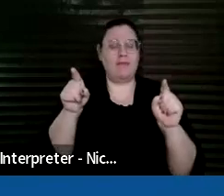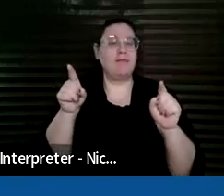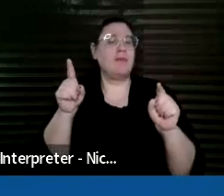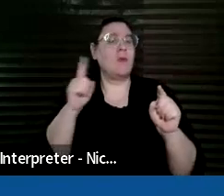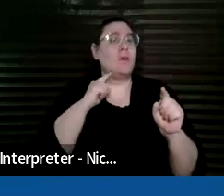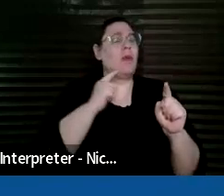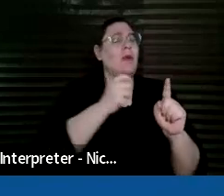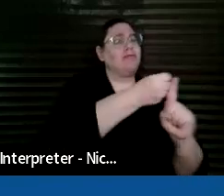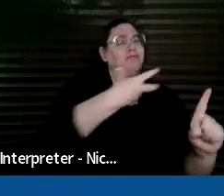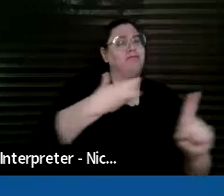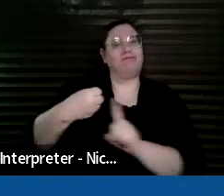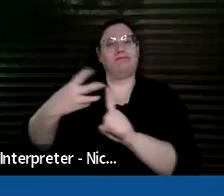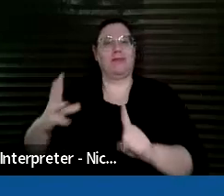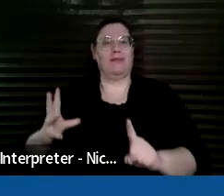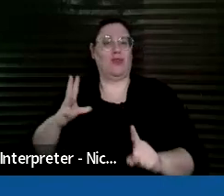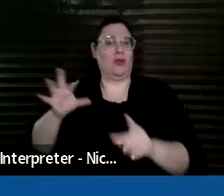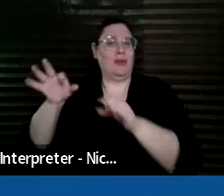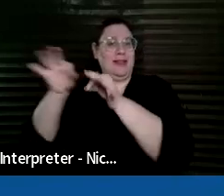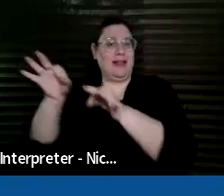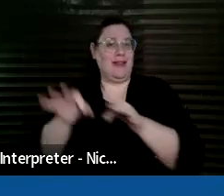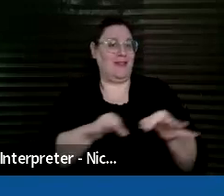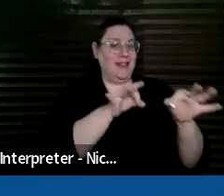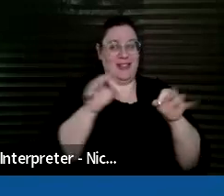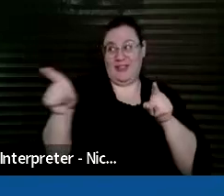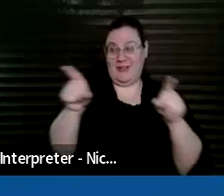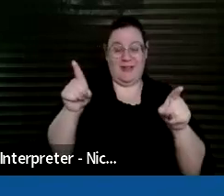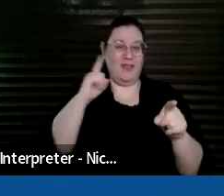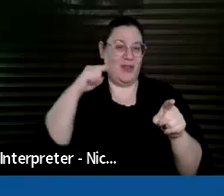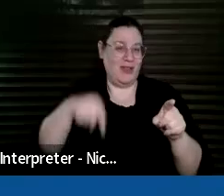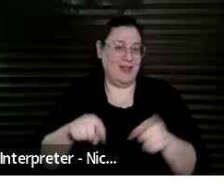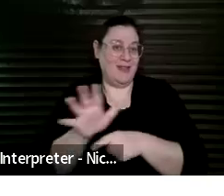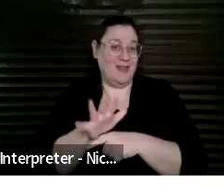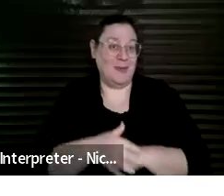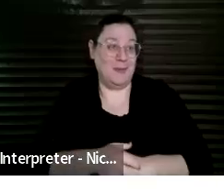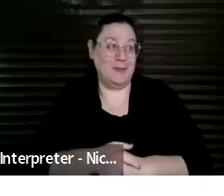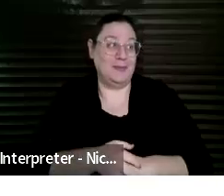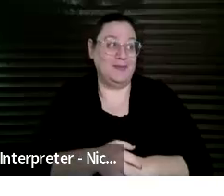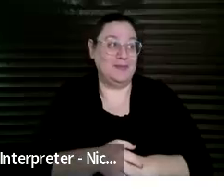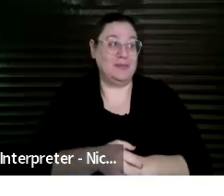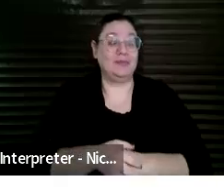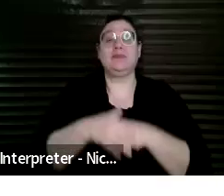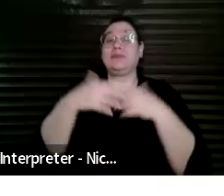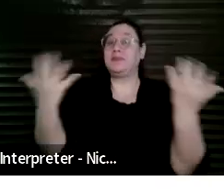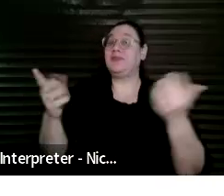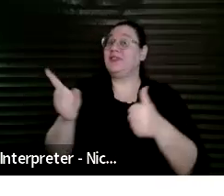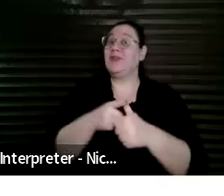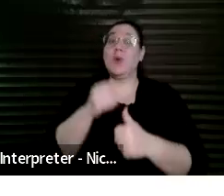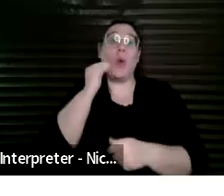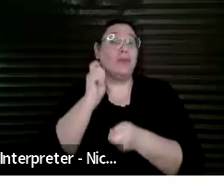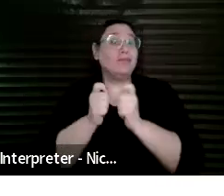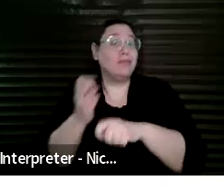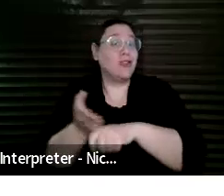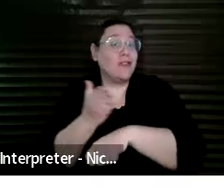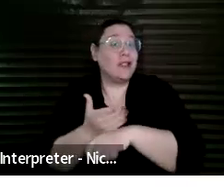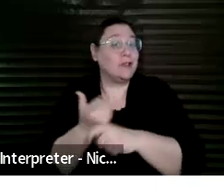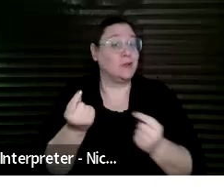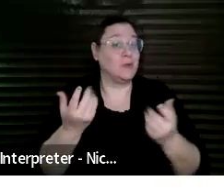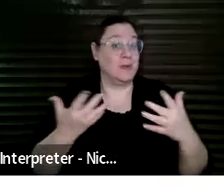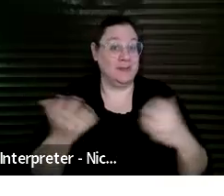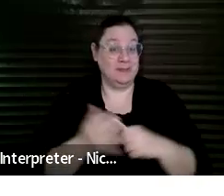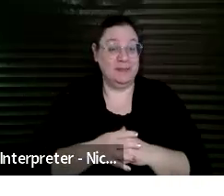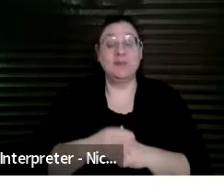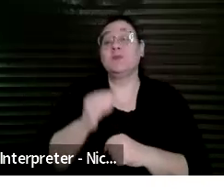formal definition with you for the purposes of this video. So, what is home modification?